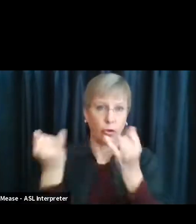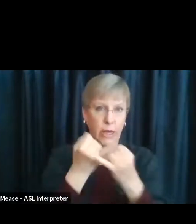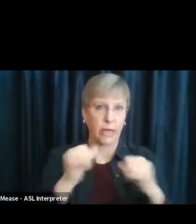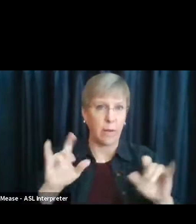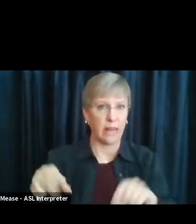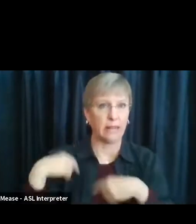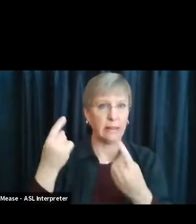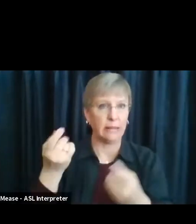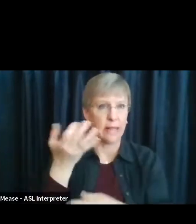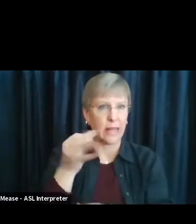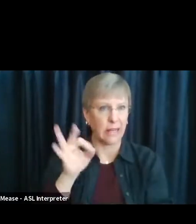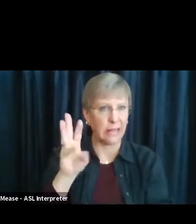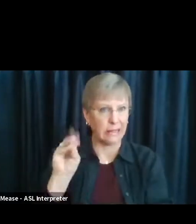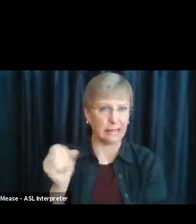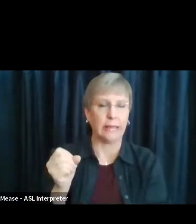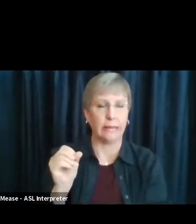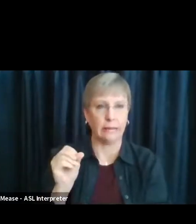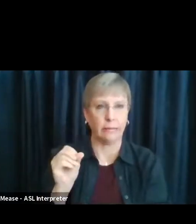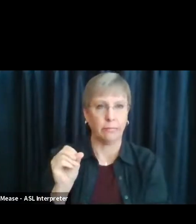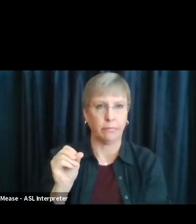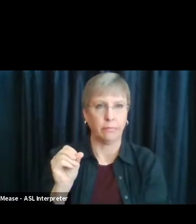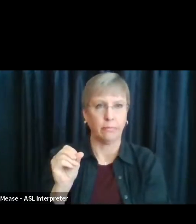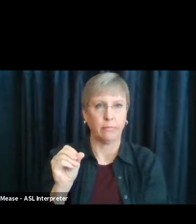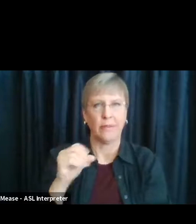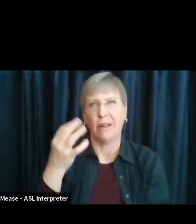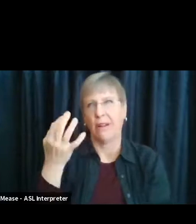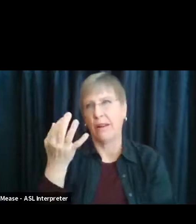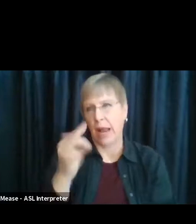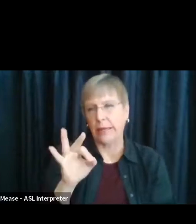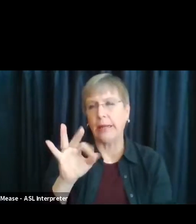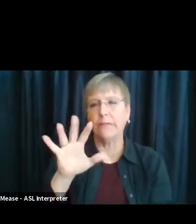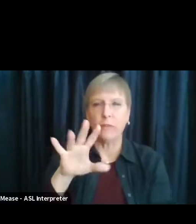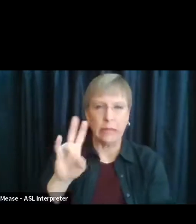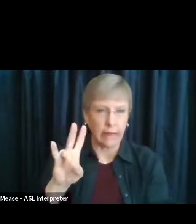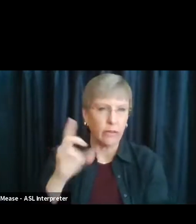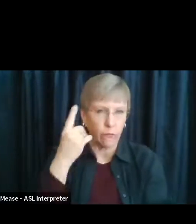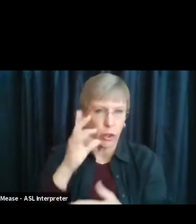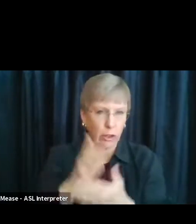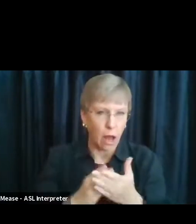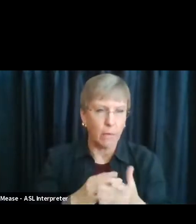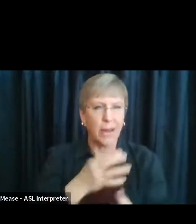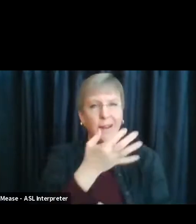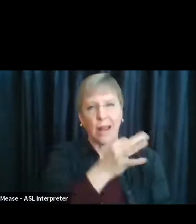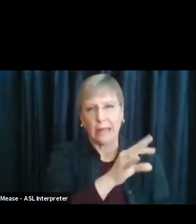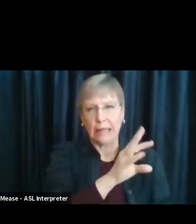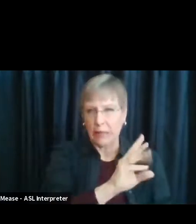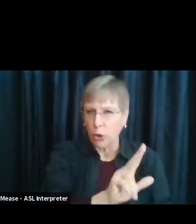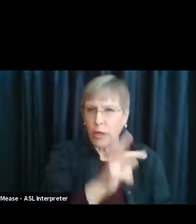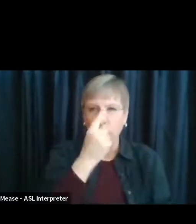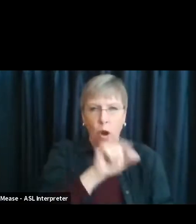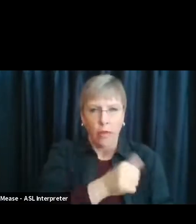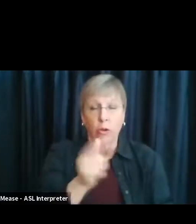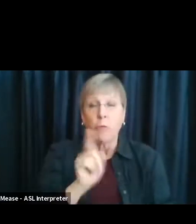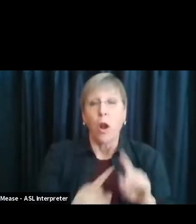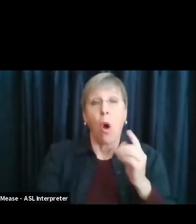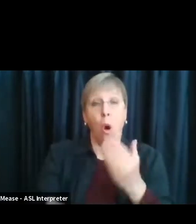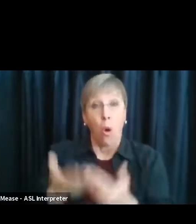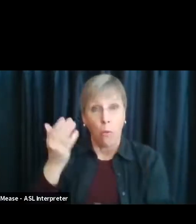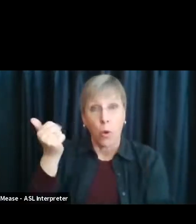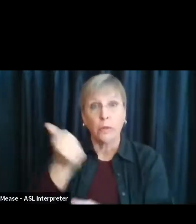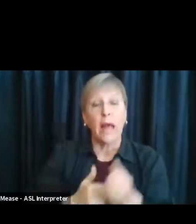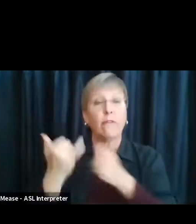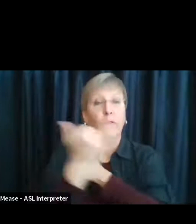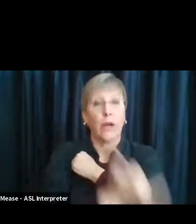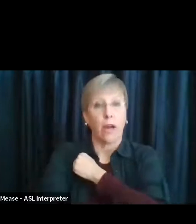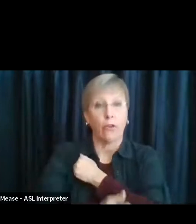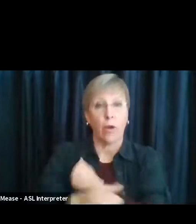since 1960, 1957 for some, or 1963 for others, but almost every country